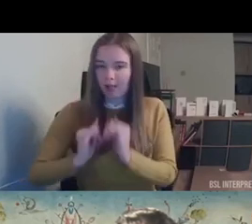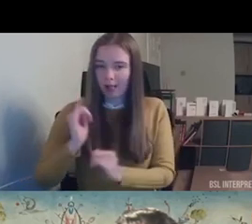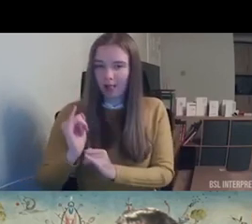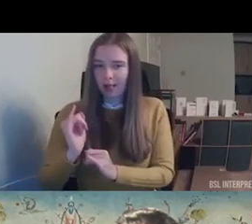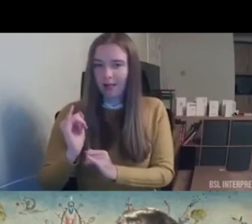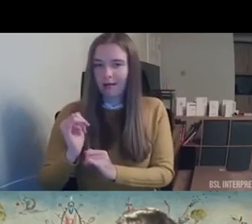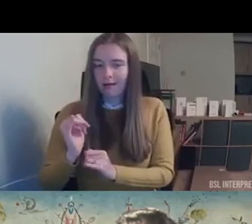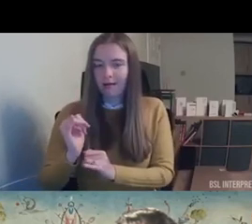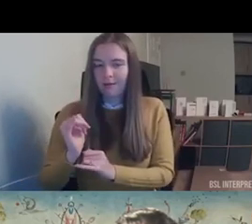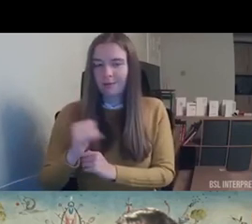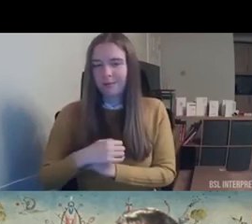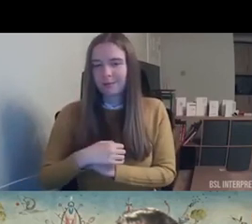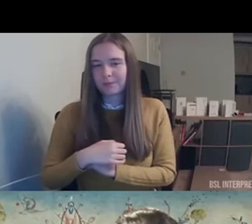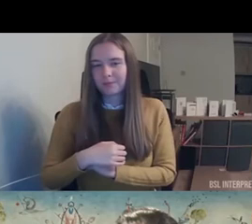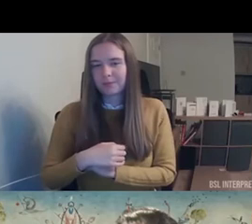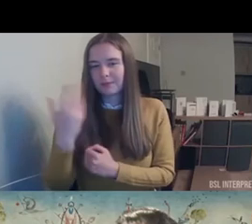representation.